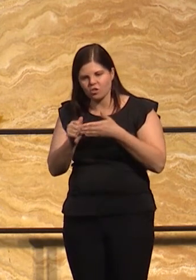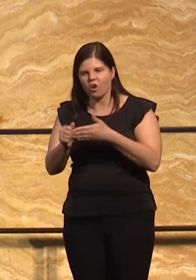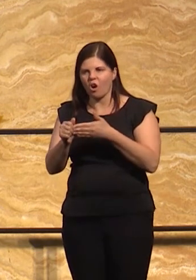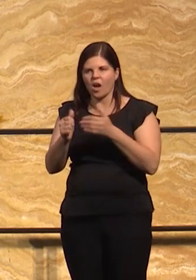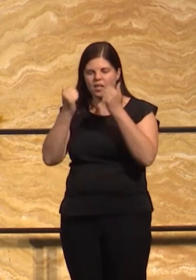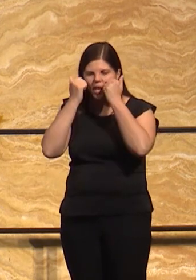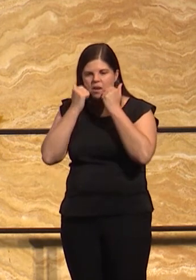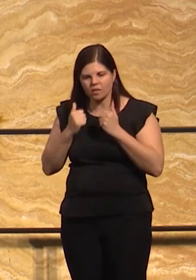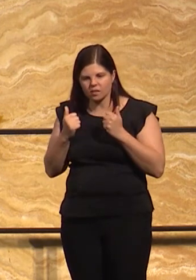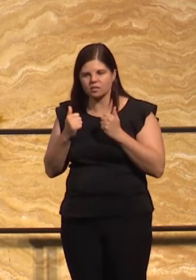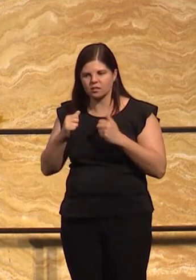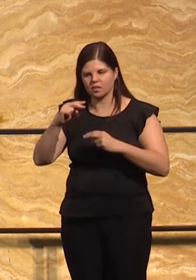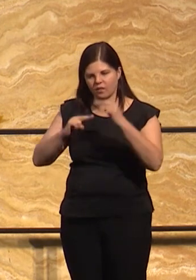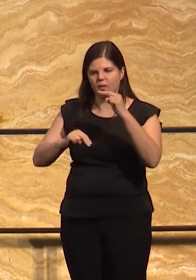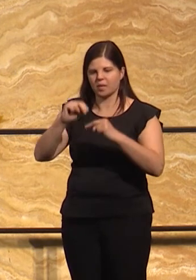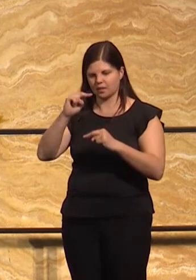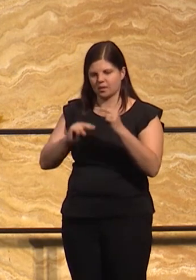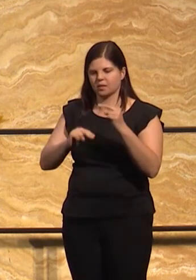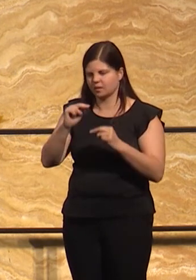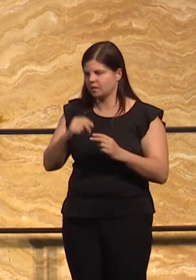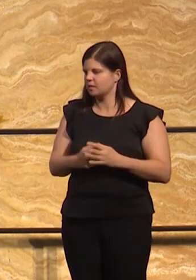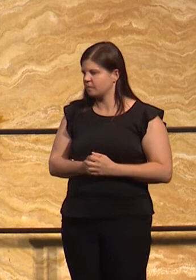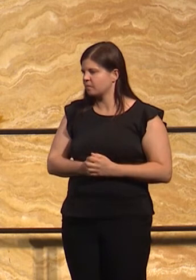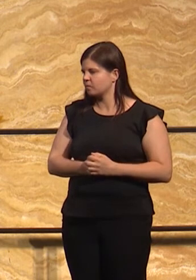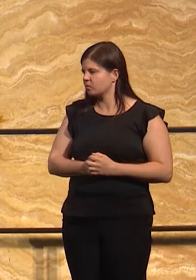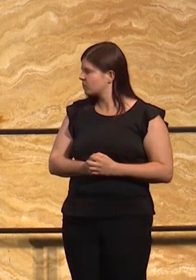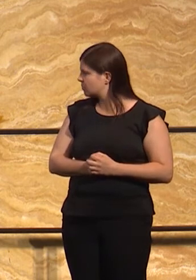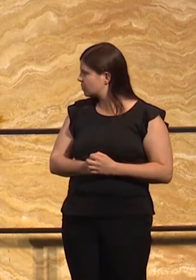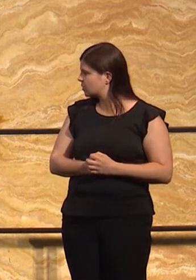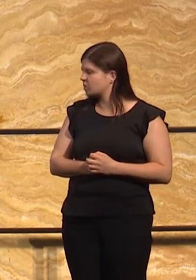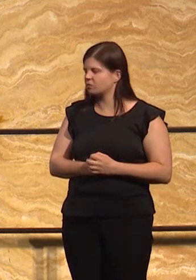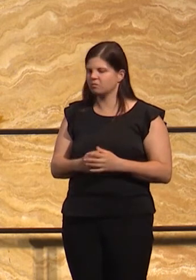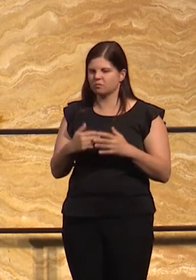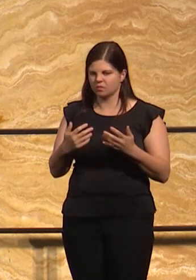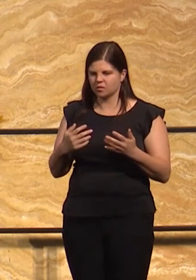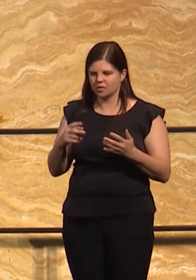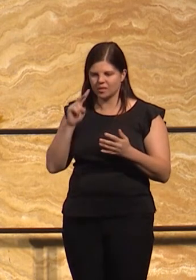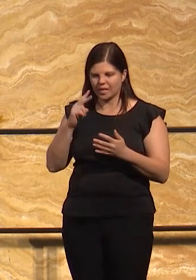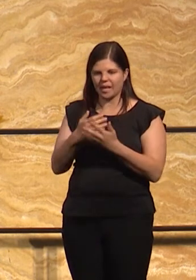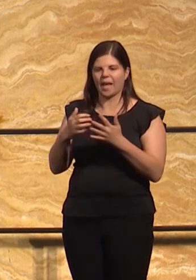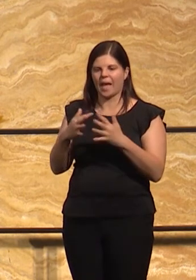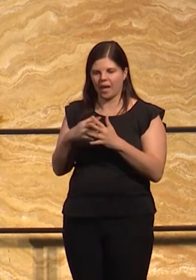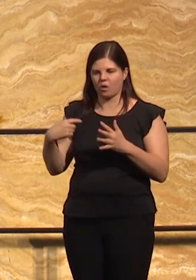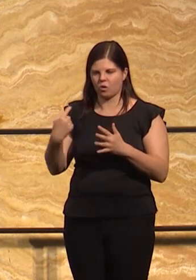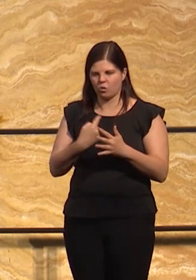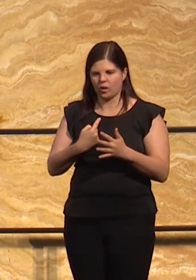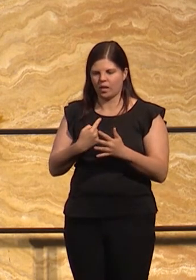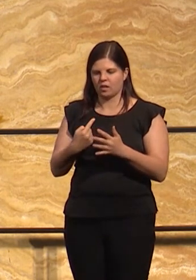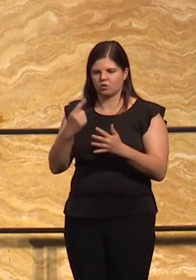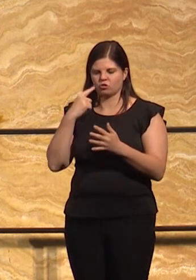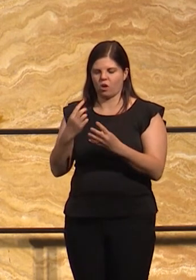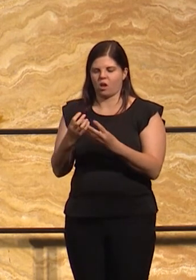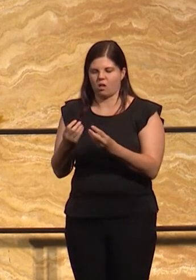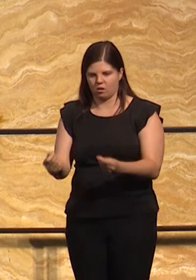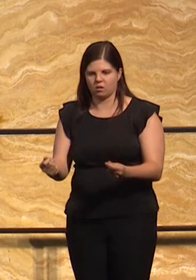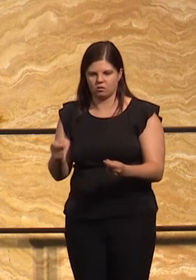evidence development, and there's something skilled about how we have collectively dealt with the subject of peace and